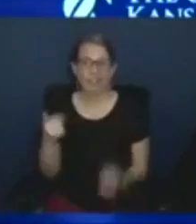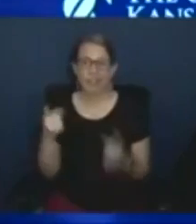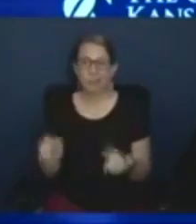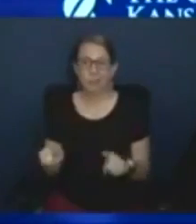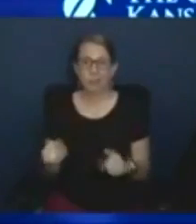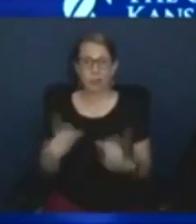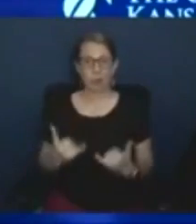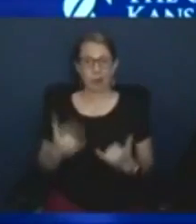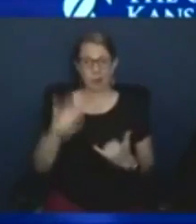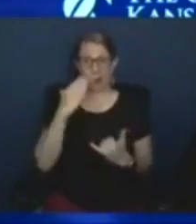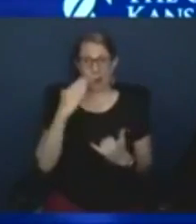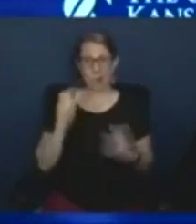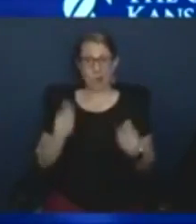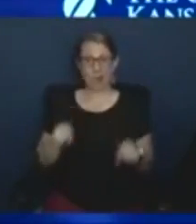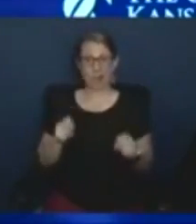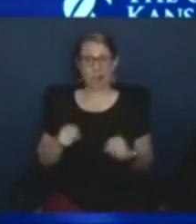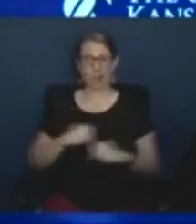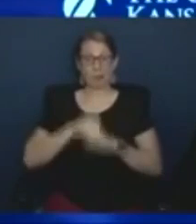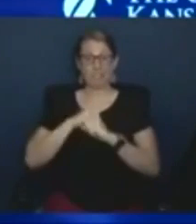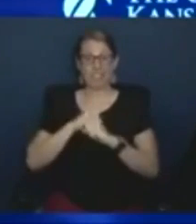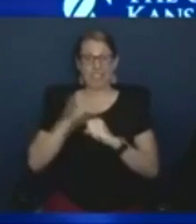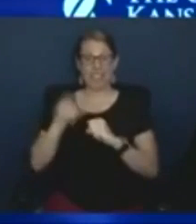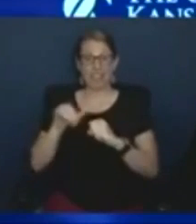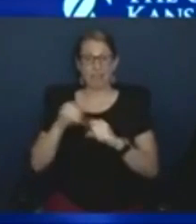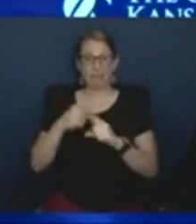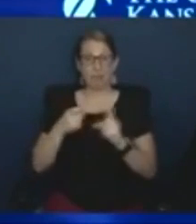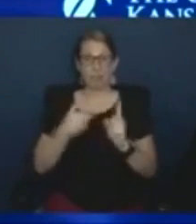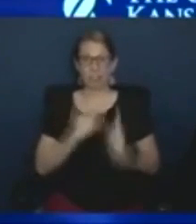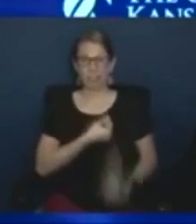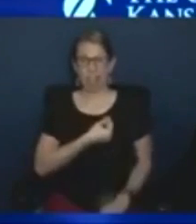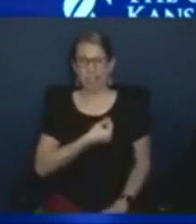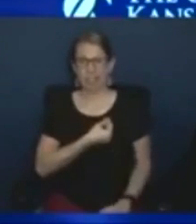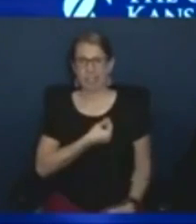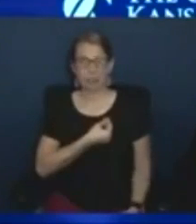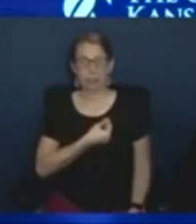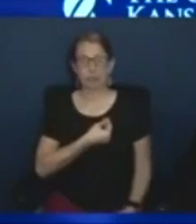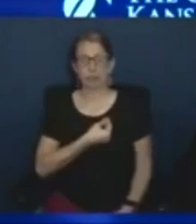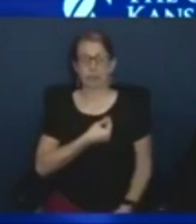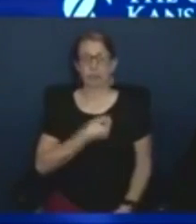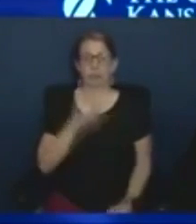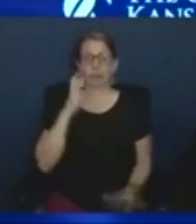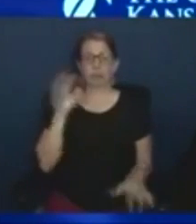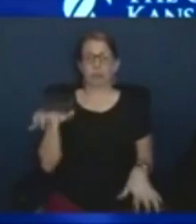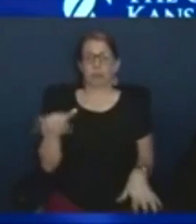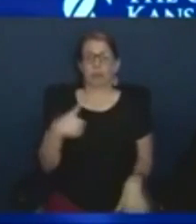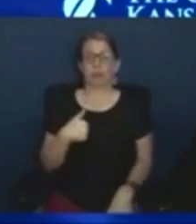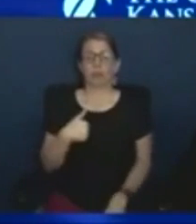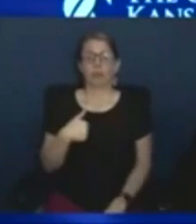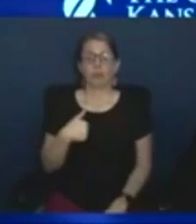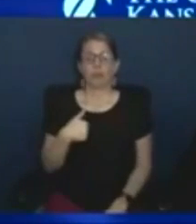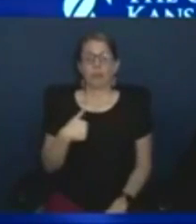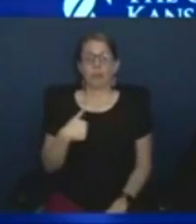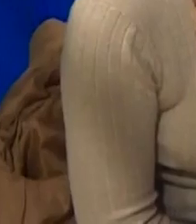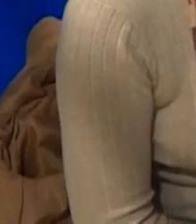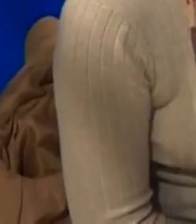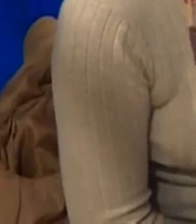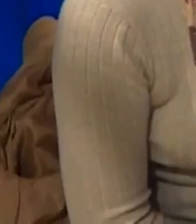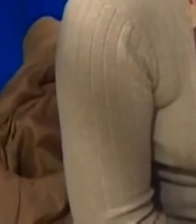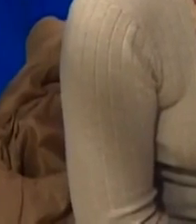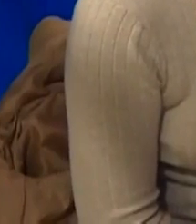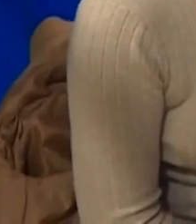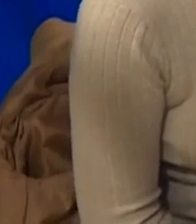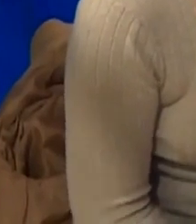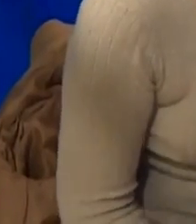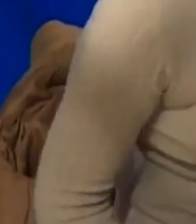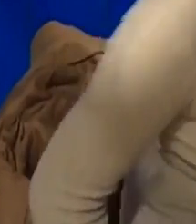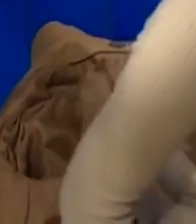could possibly prevent that just from a shot is what really, I think, affects a lot of us emotionally.